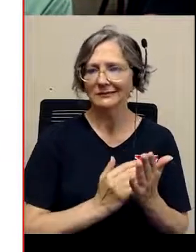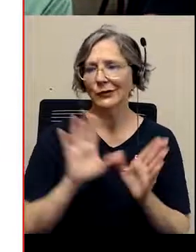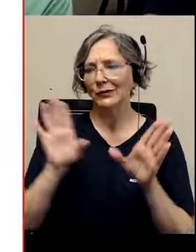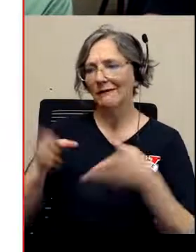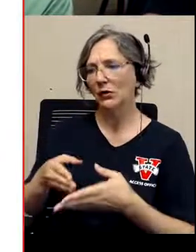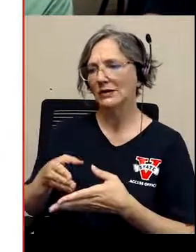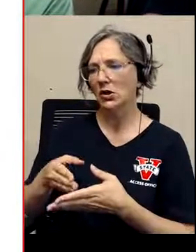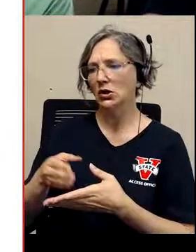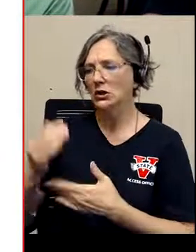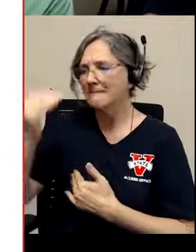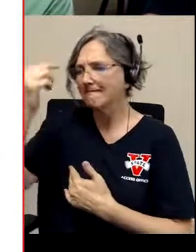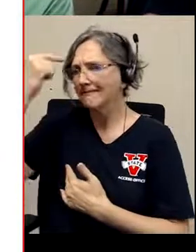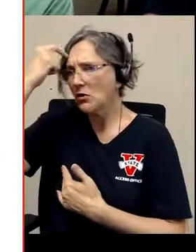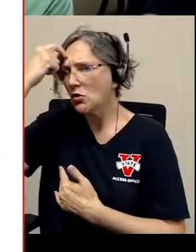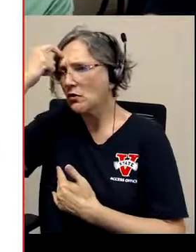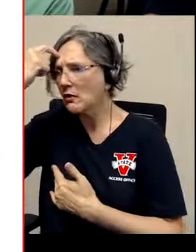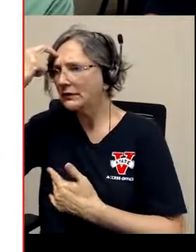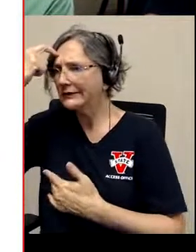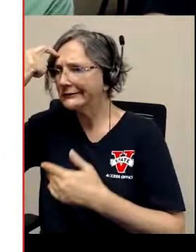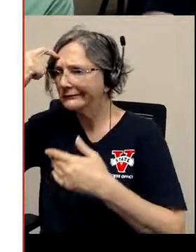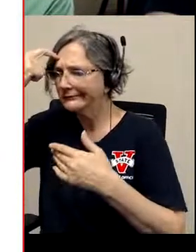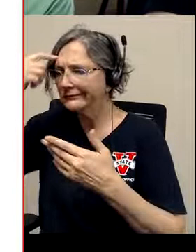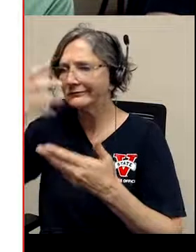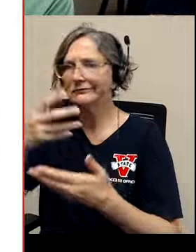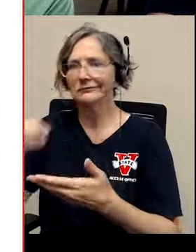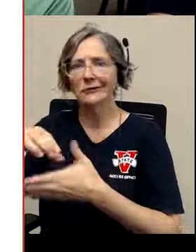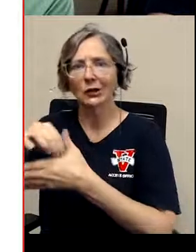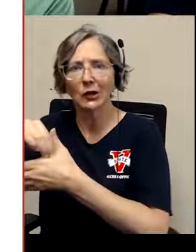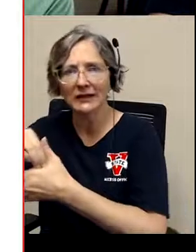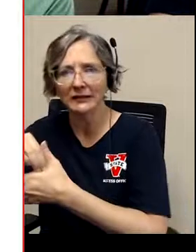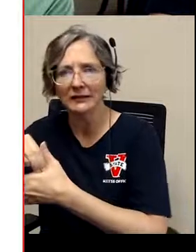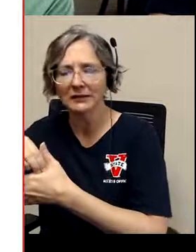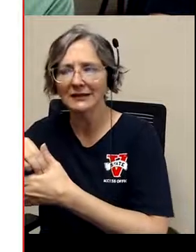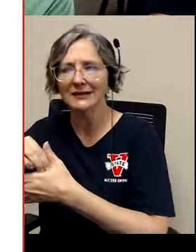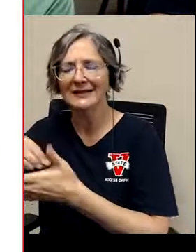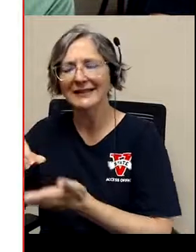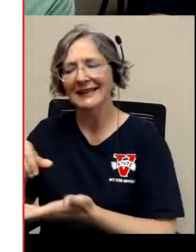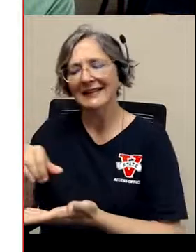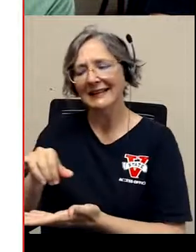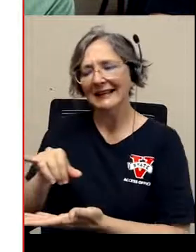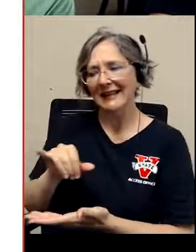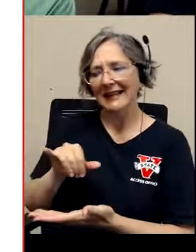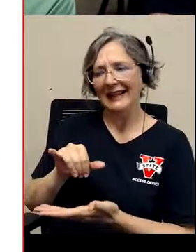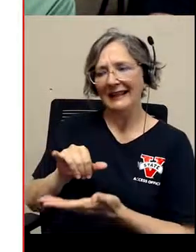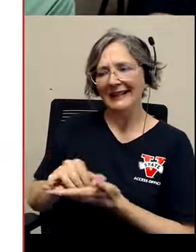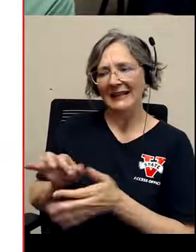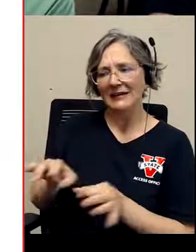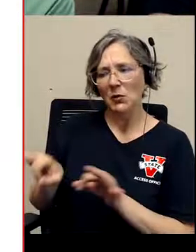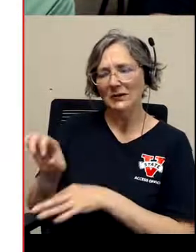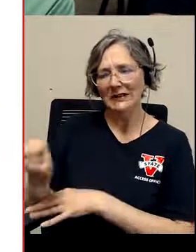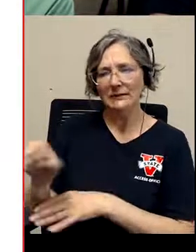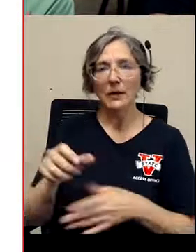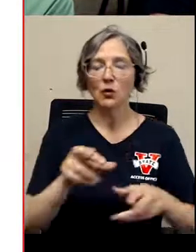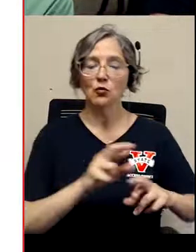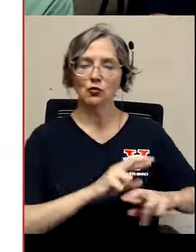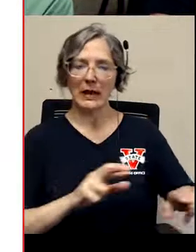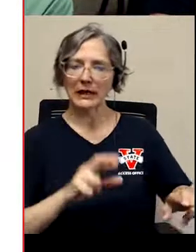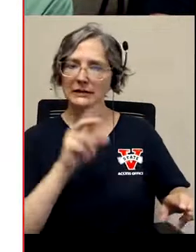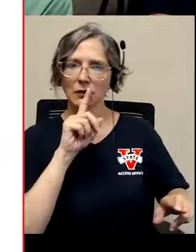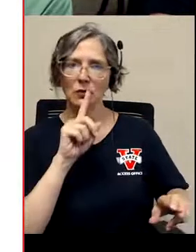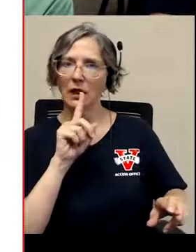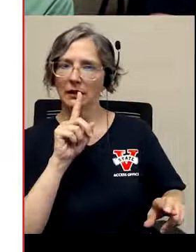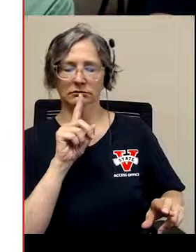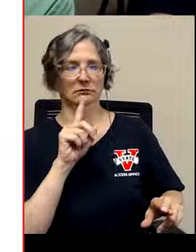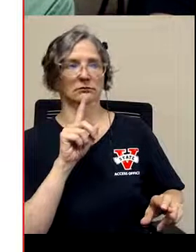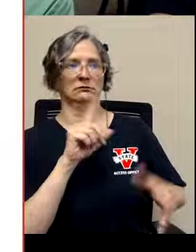content. But what we're finding out, though, that's really important is that readiness encompasses so much more than just